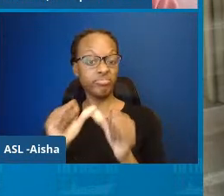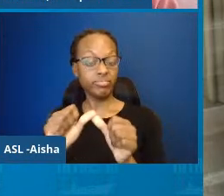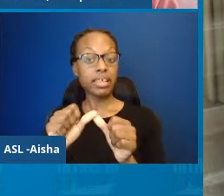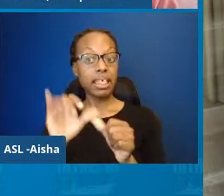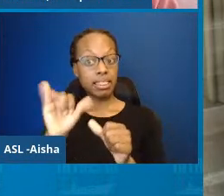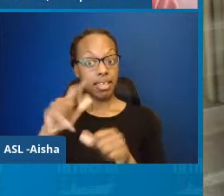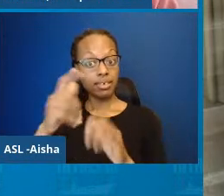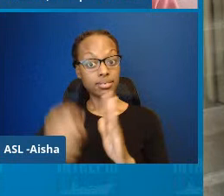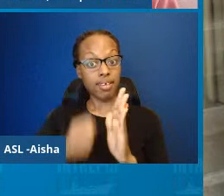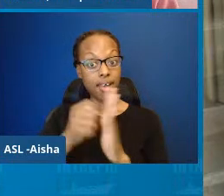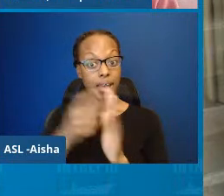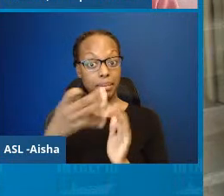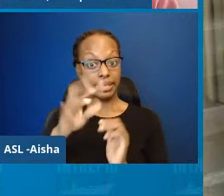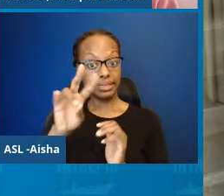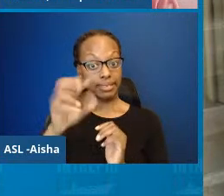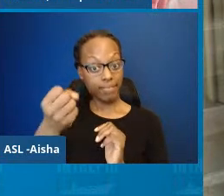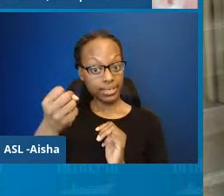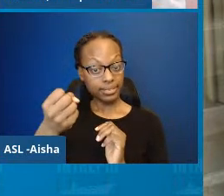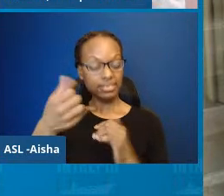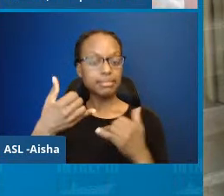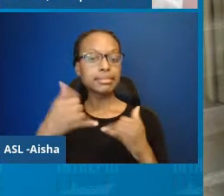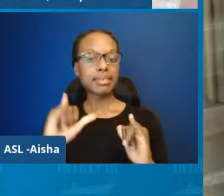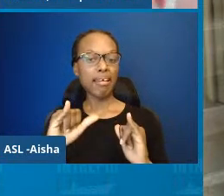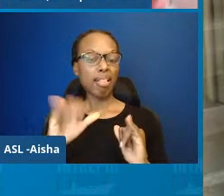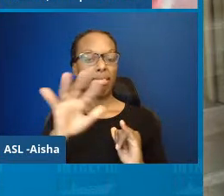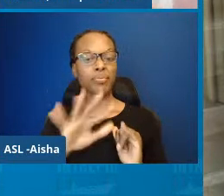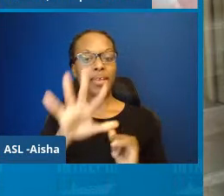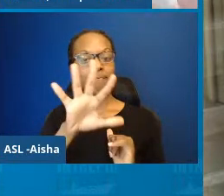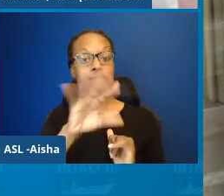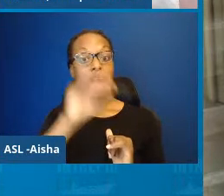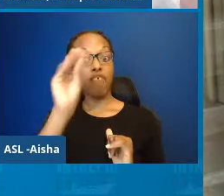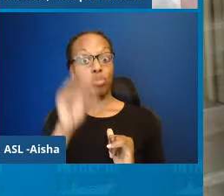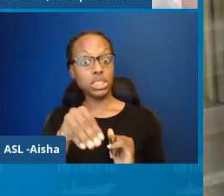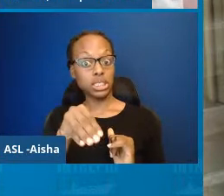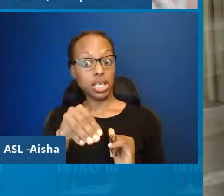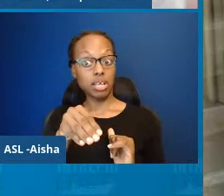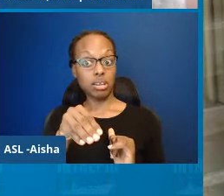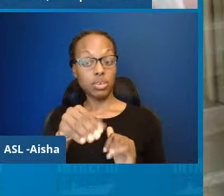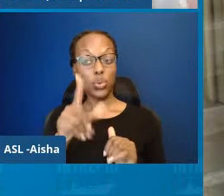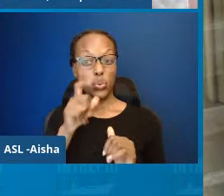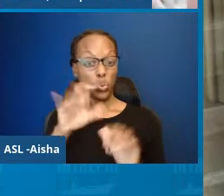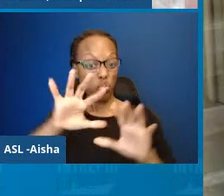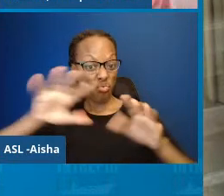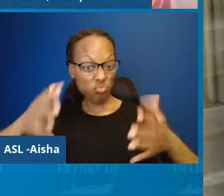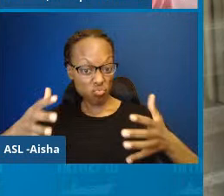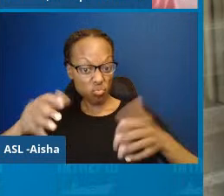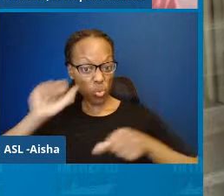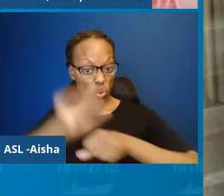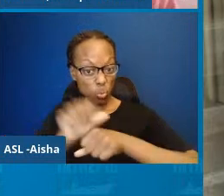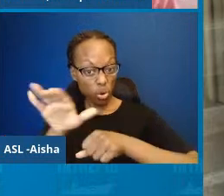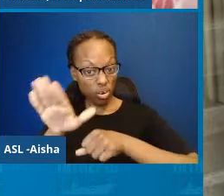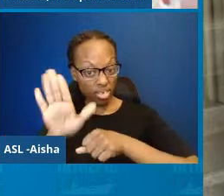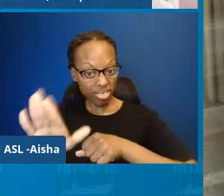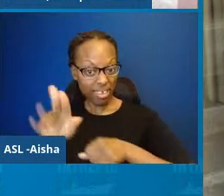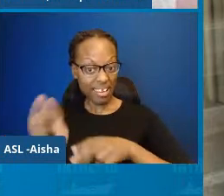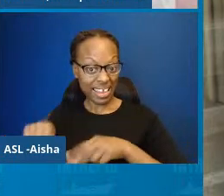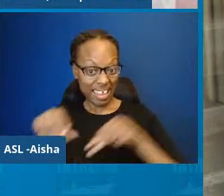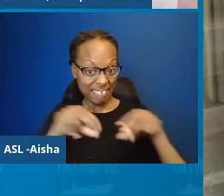5% of the total manpower in the Navy